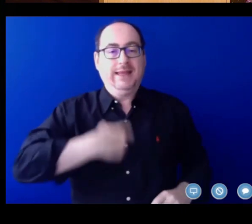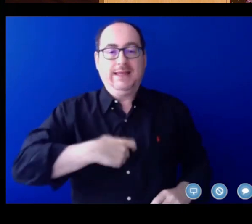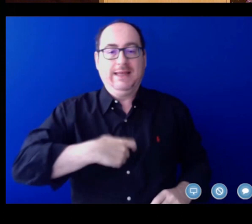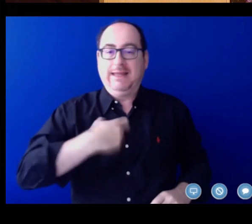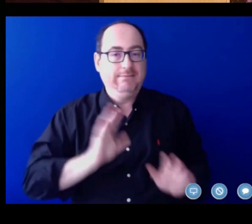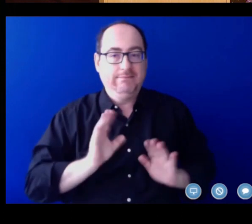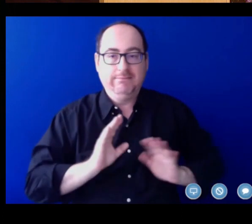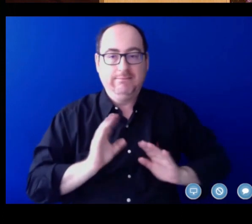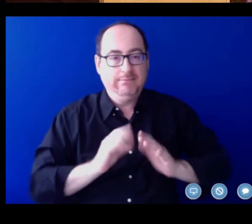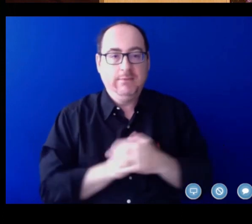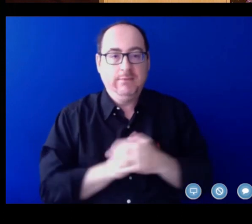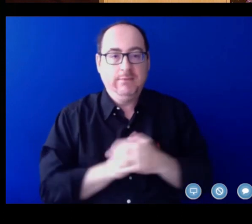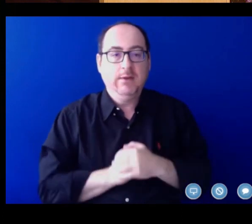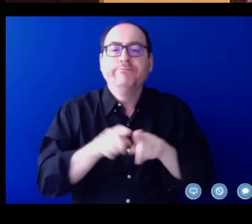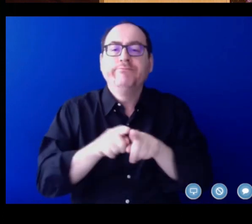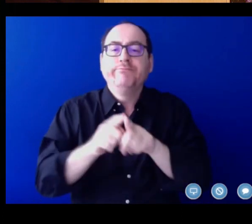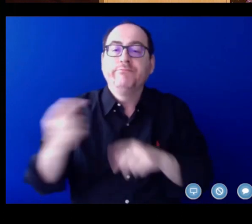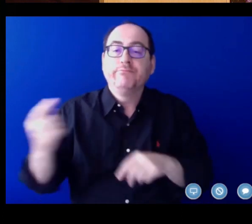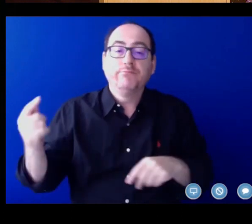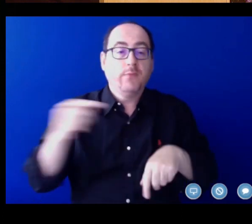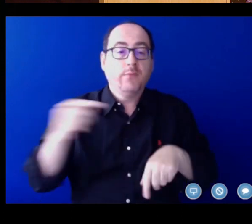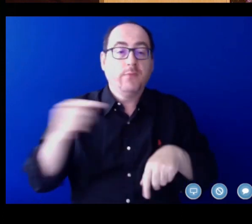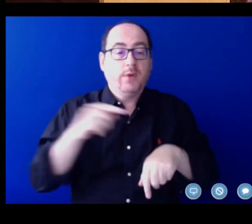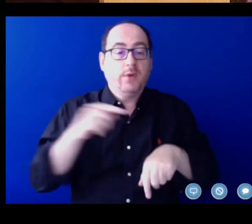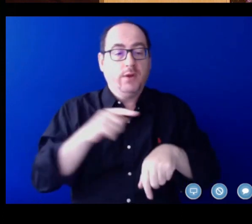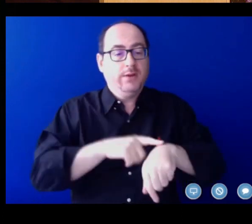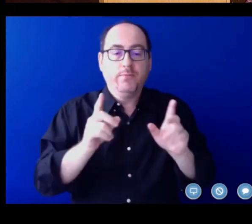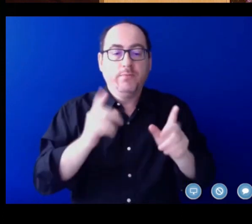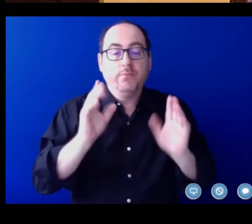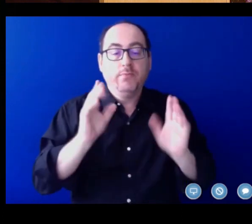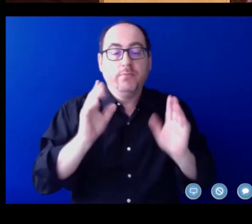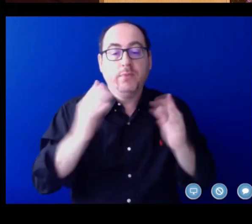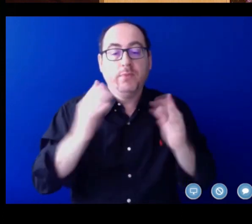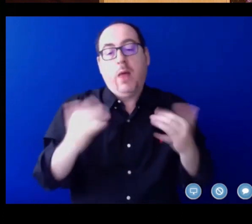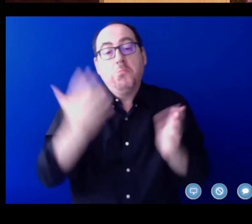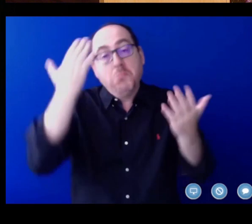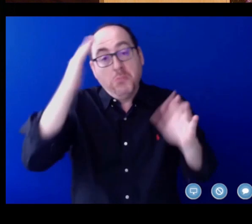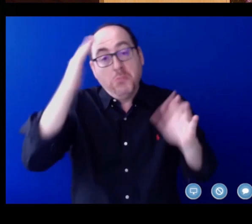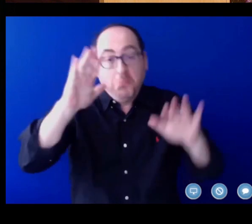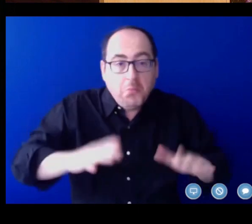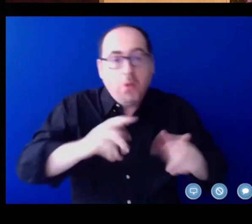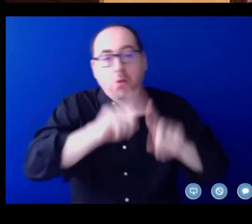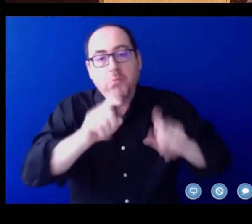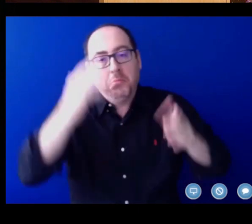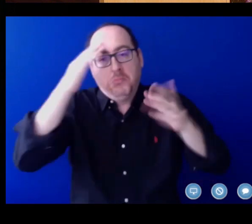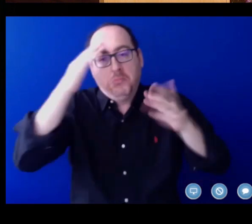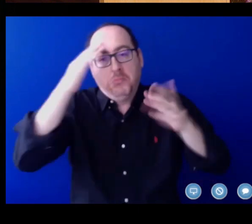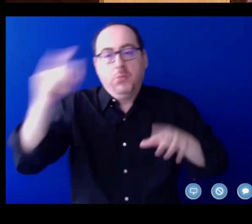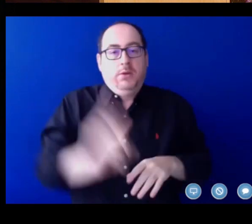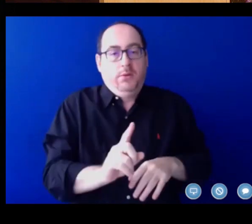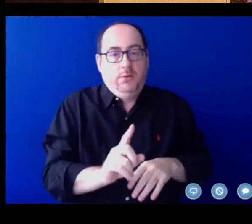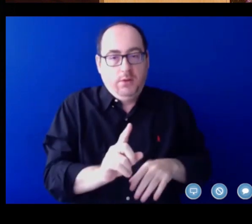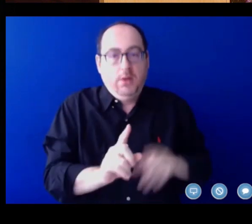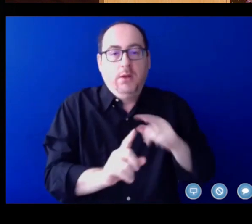state in which ordinary people find themselves when going through extraordinary ordeals as a result of social and political upheaval in their